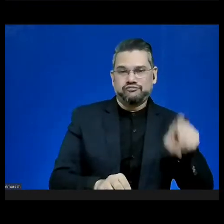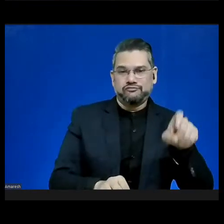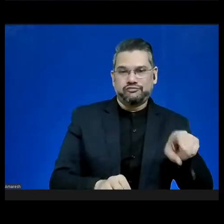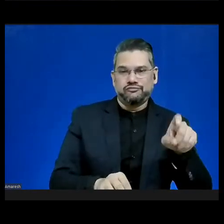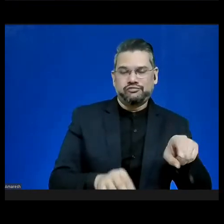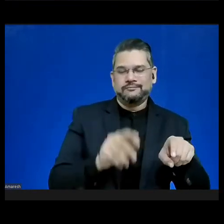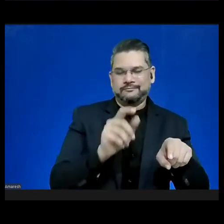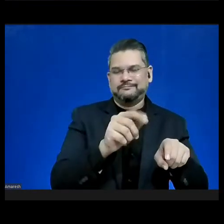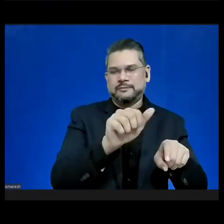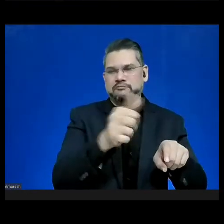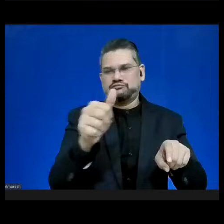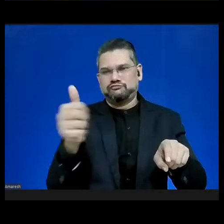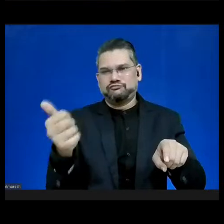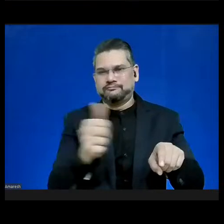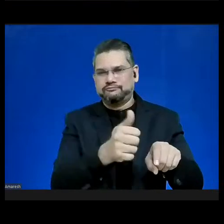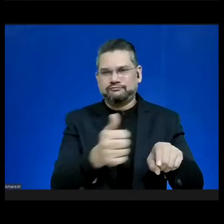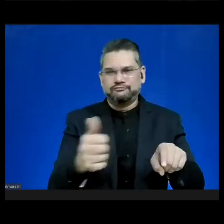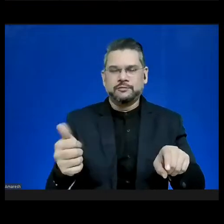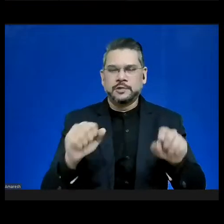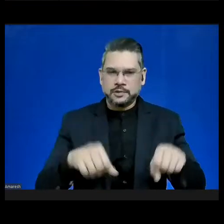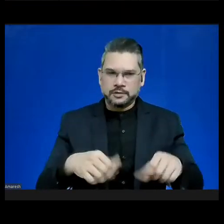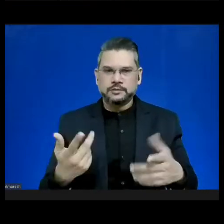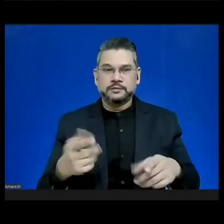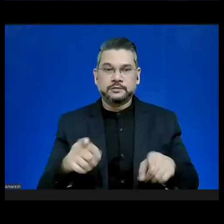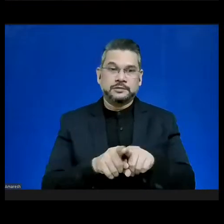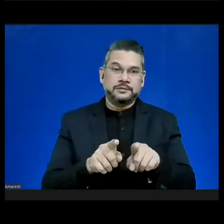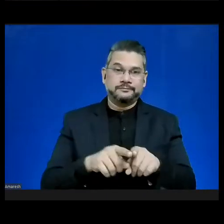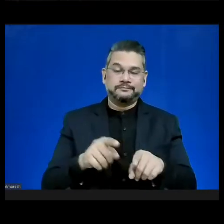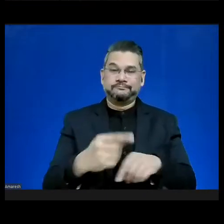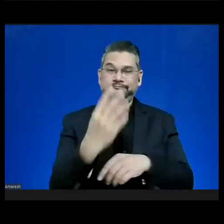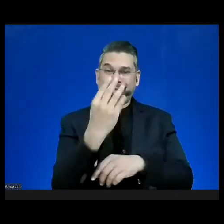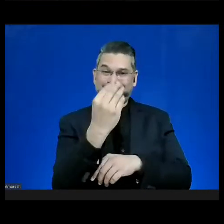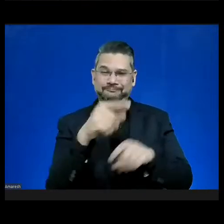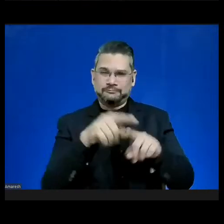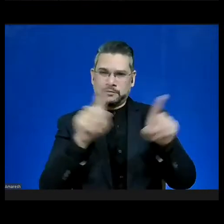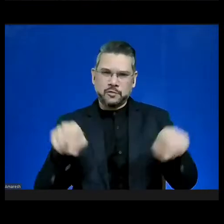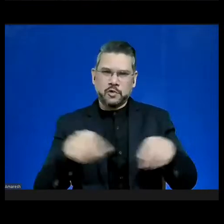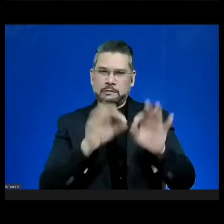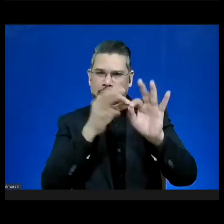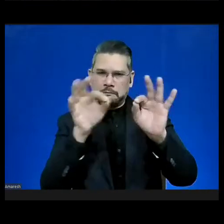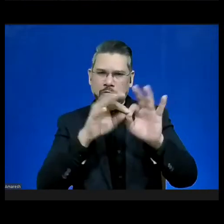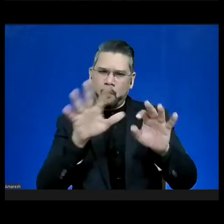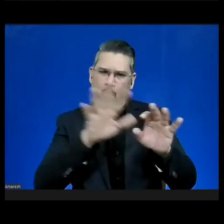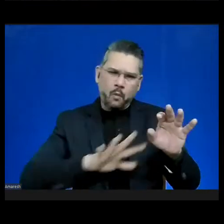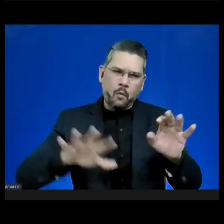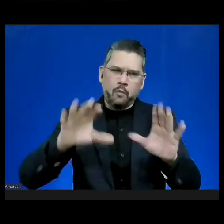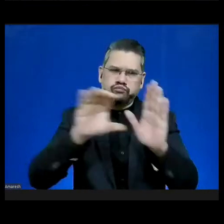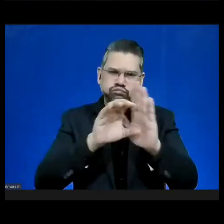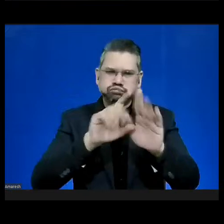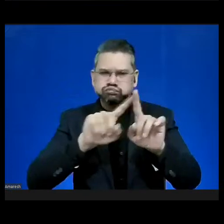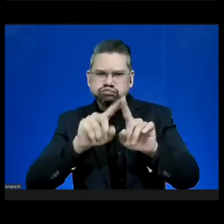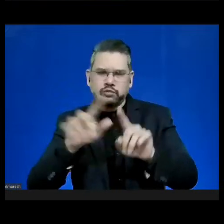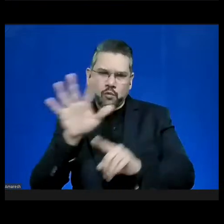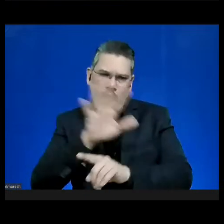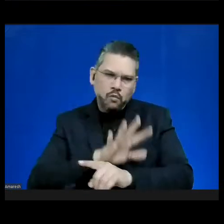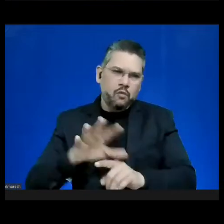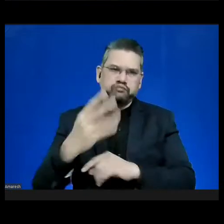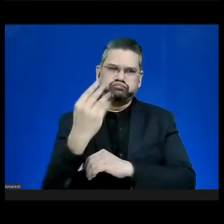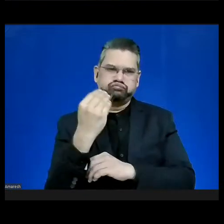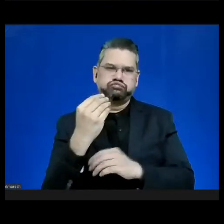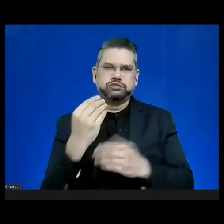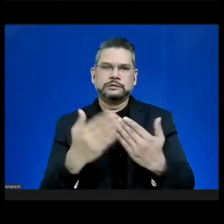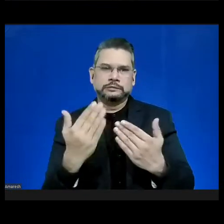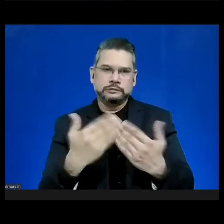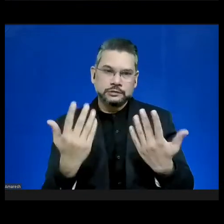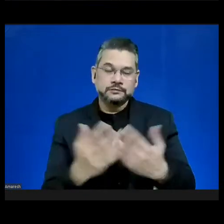content should be readable by the screen reader, like I said. Title of the website should be descriptive, so one person should be able to see what exactly